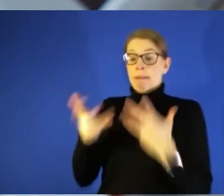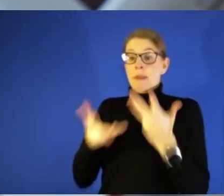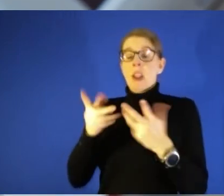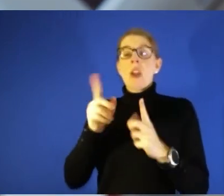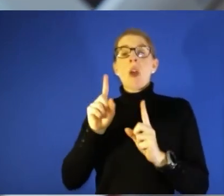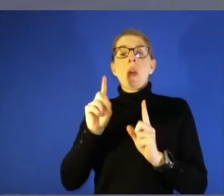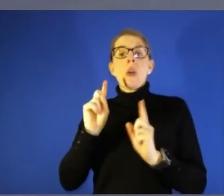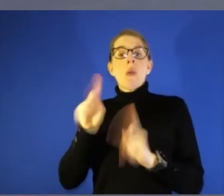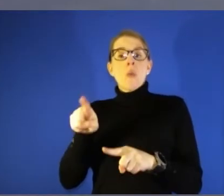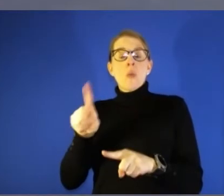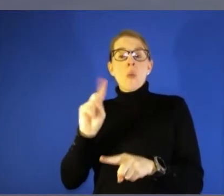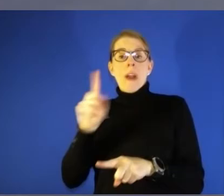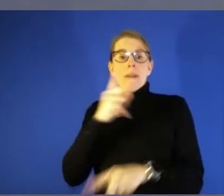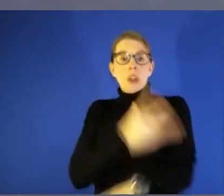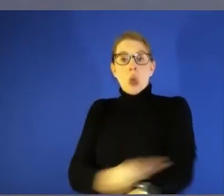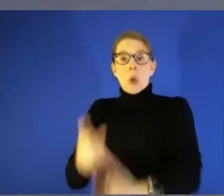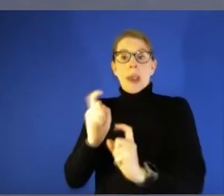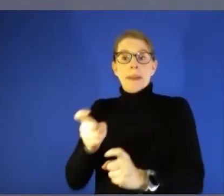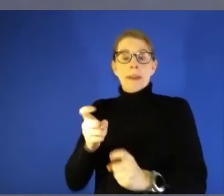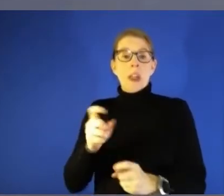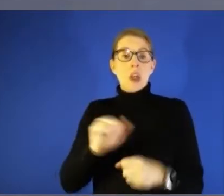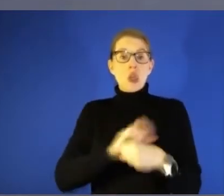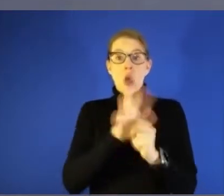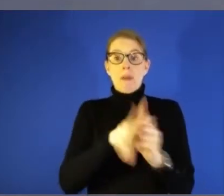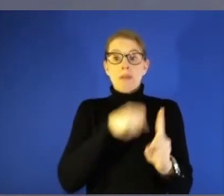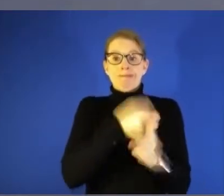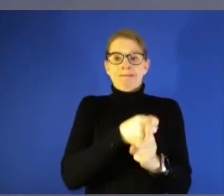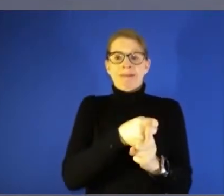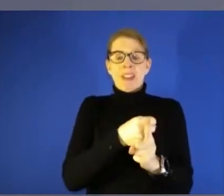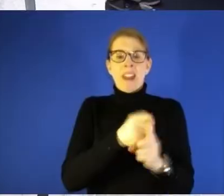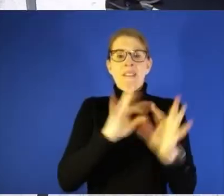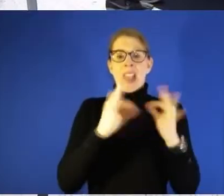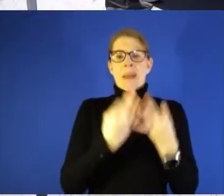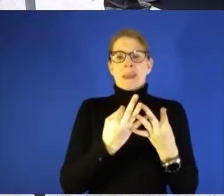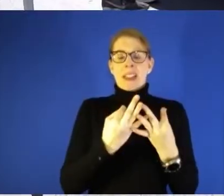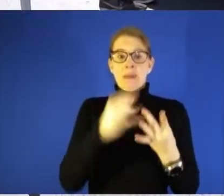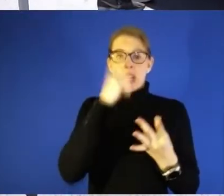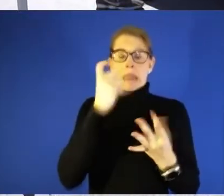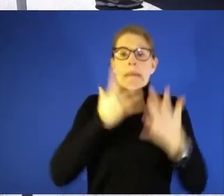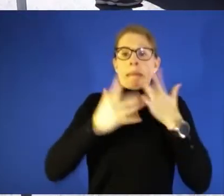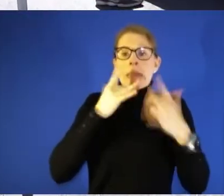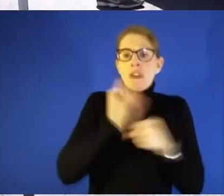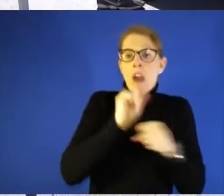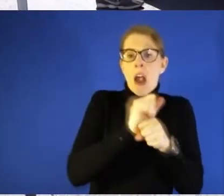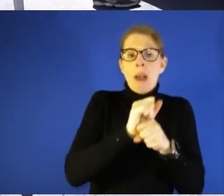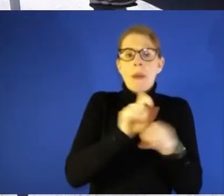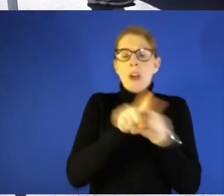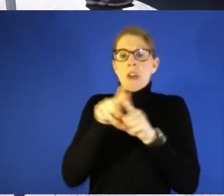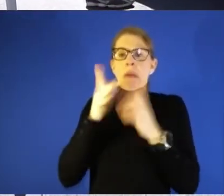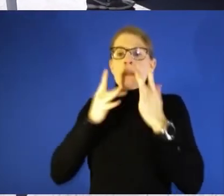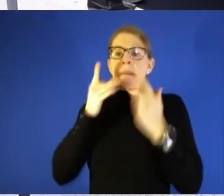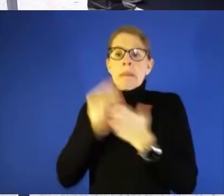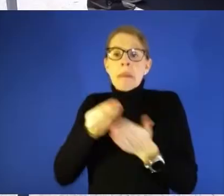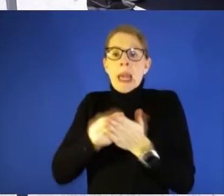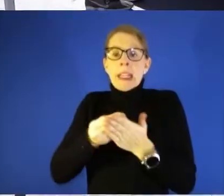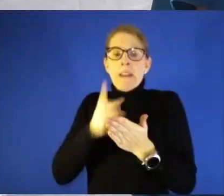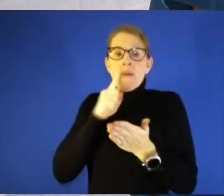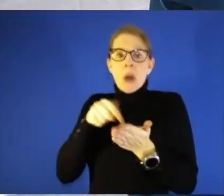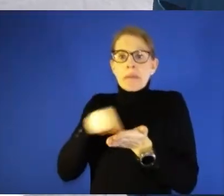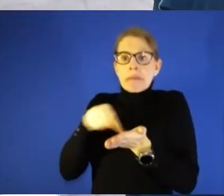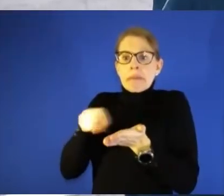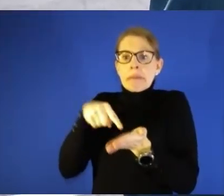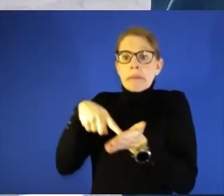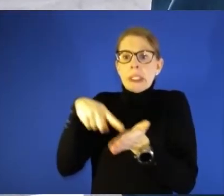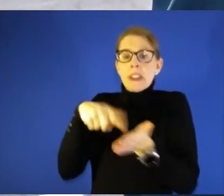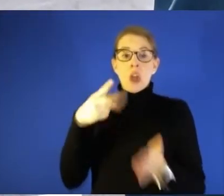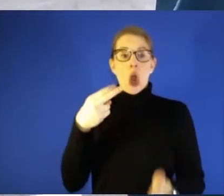donate. Also, COVID is hitting a lot of families hard, from lack of jobs to limited money for family expenses. Harvesters